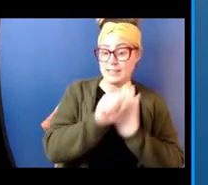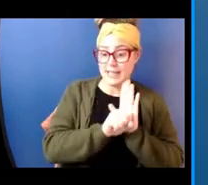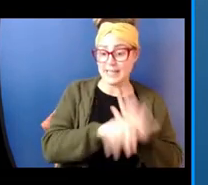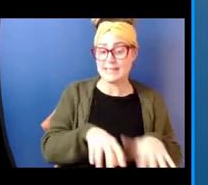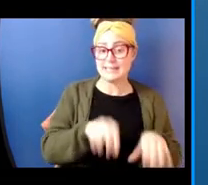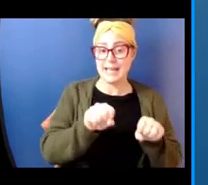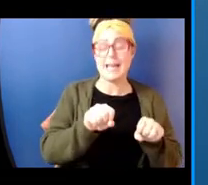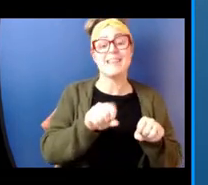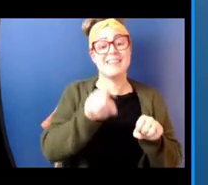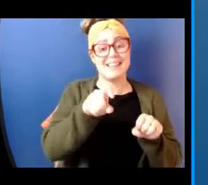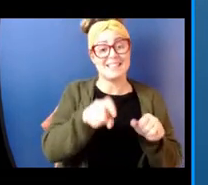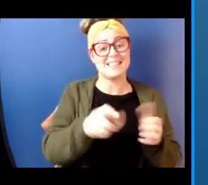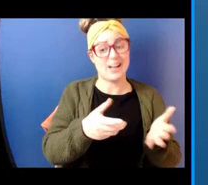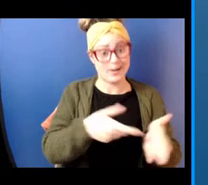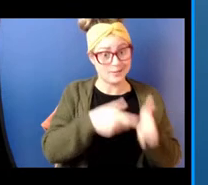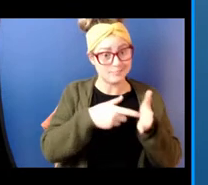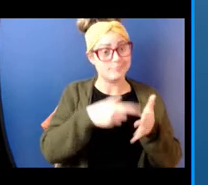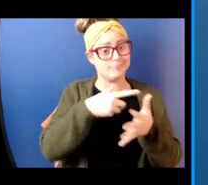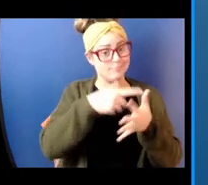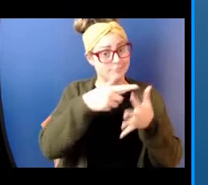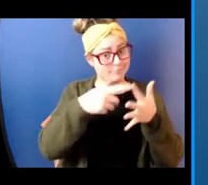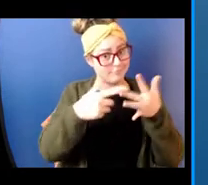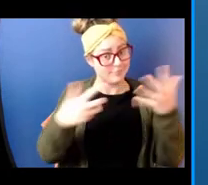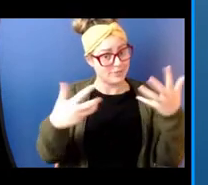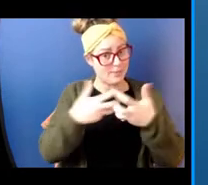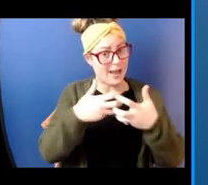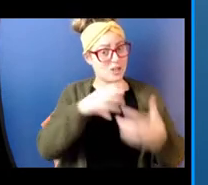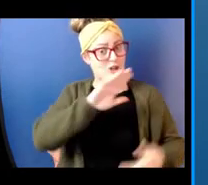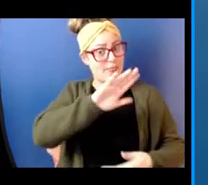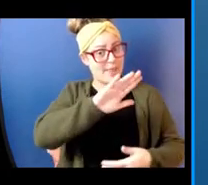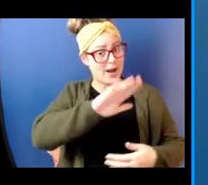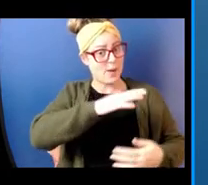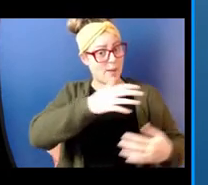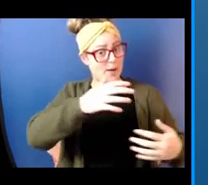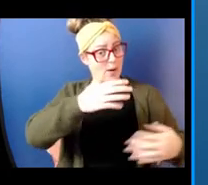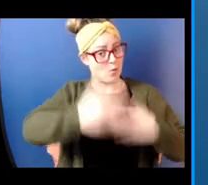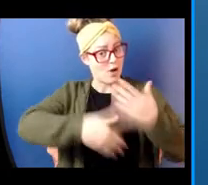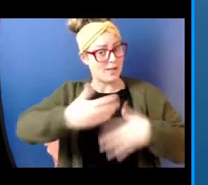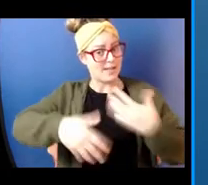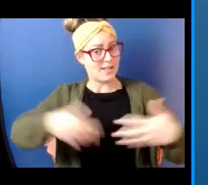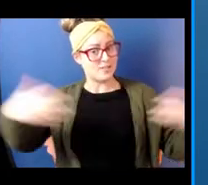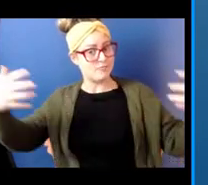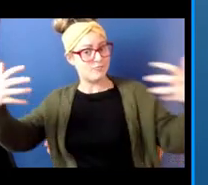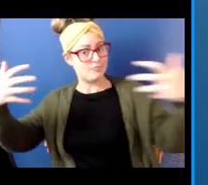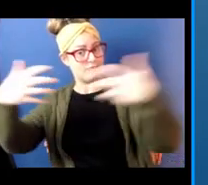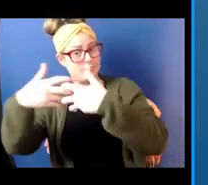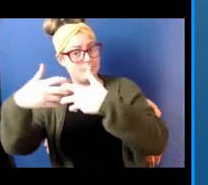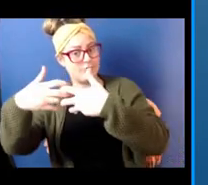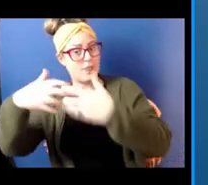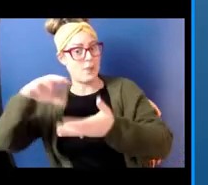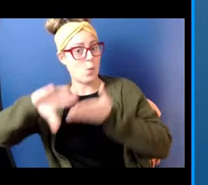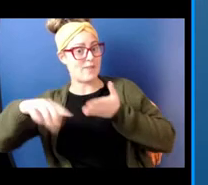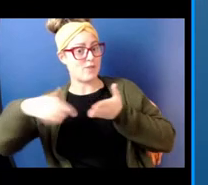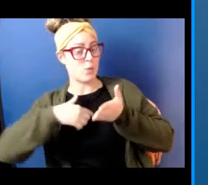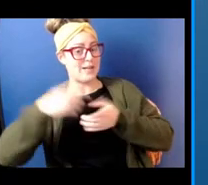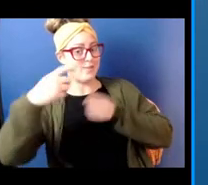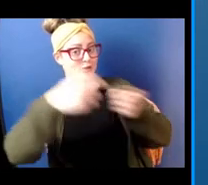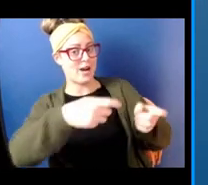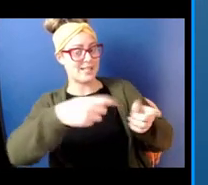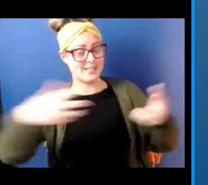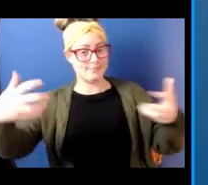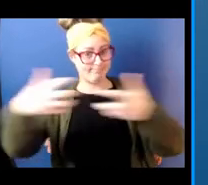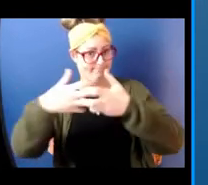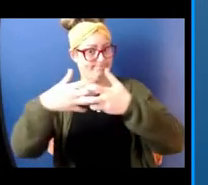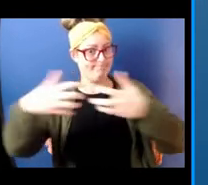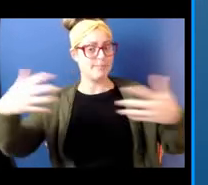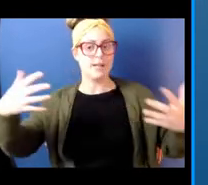to match their process to the waivers that we have granted them we are making these waivers